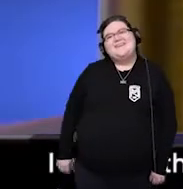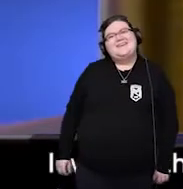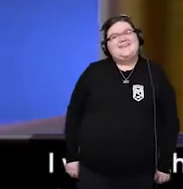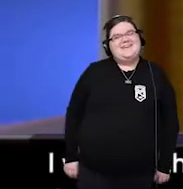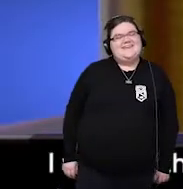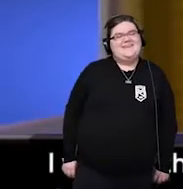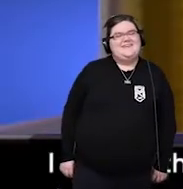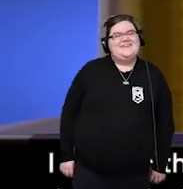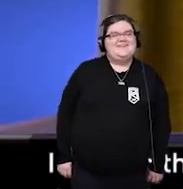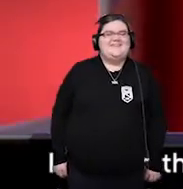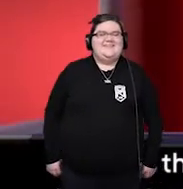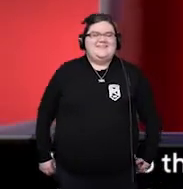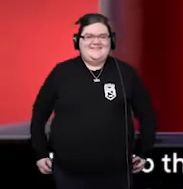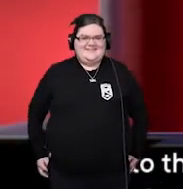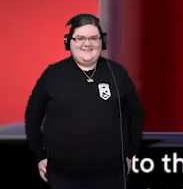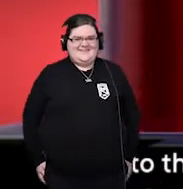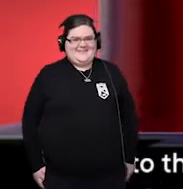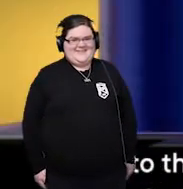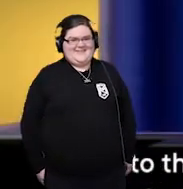Yeah, I'll send it to you now.